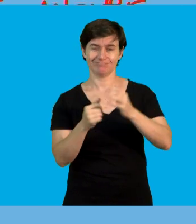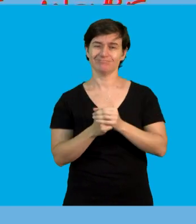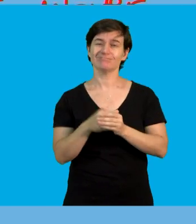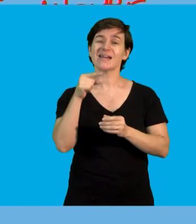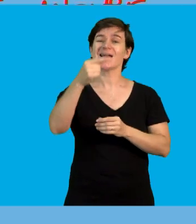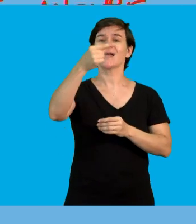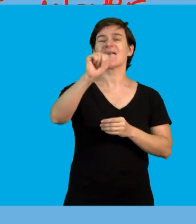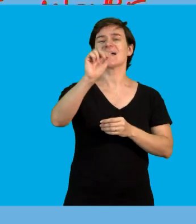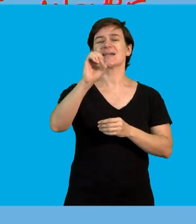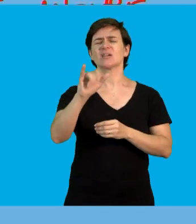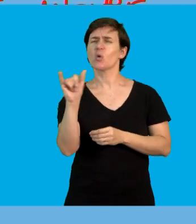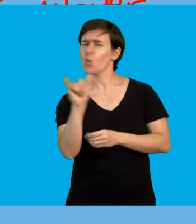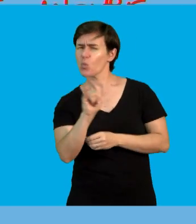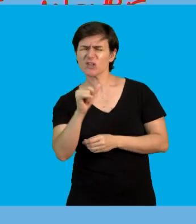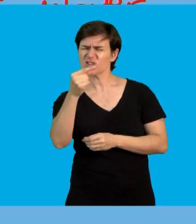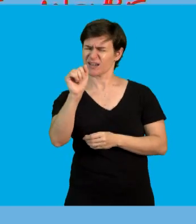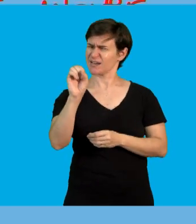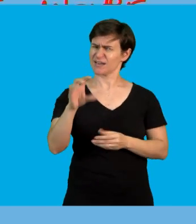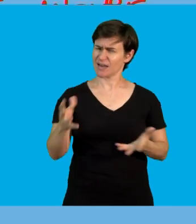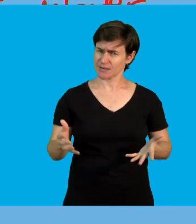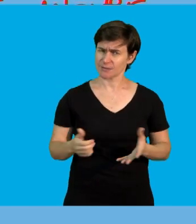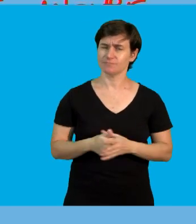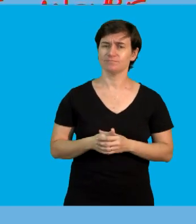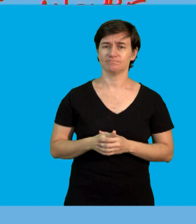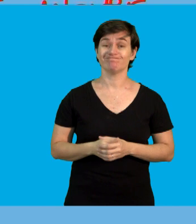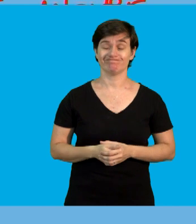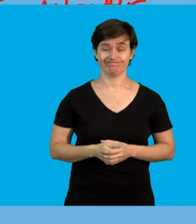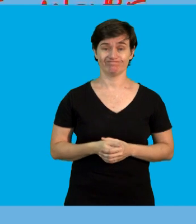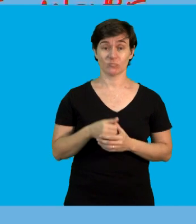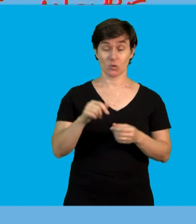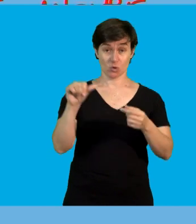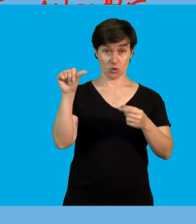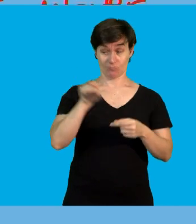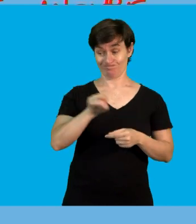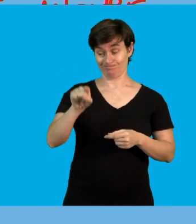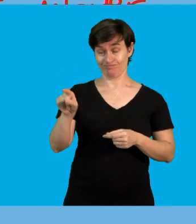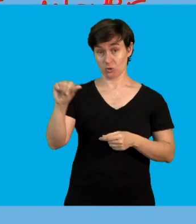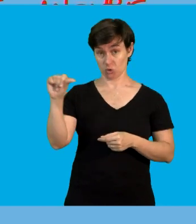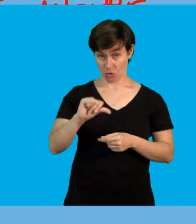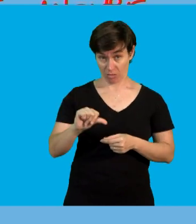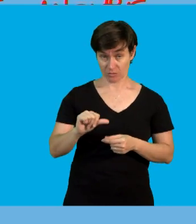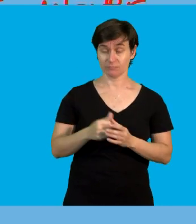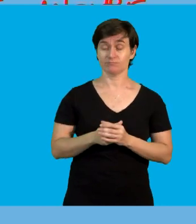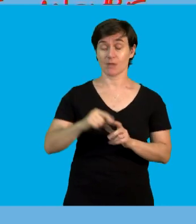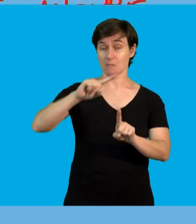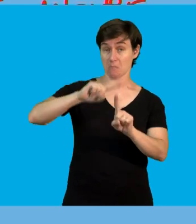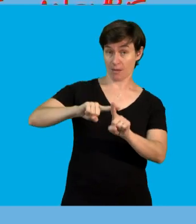is a gas. Now, which gas is it going to be? We have the salt,